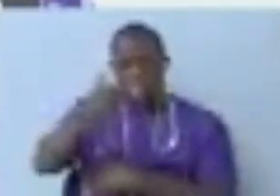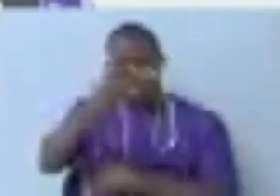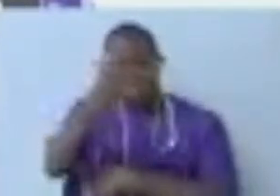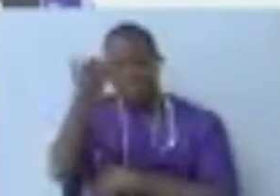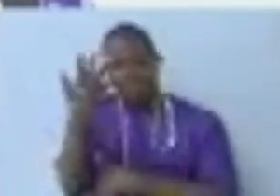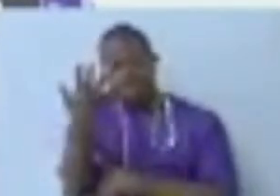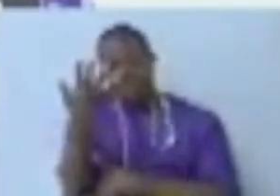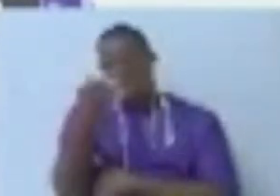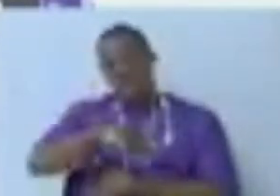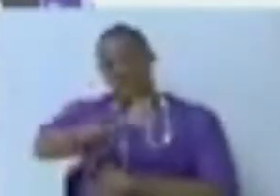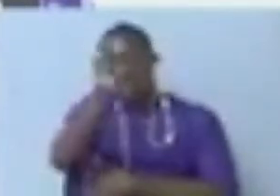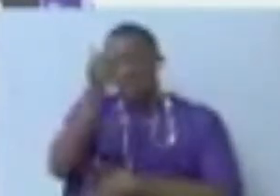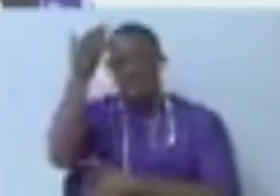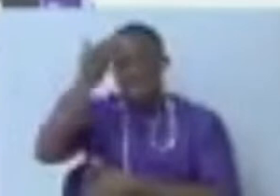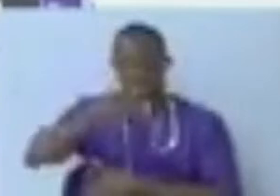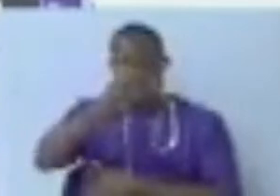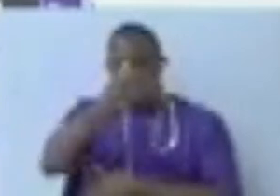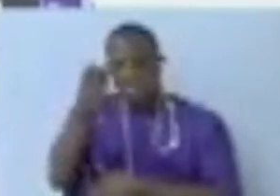and